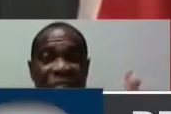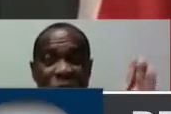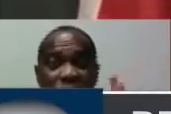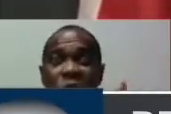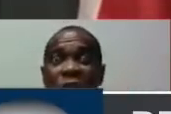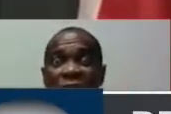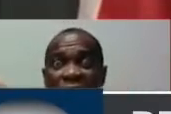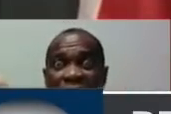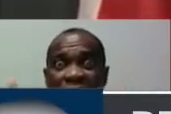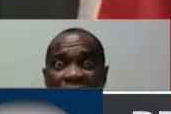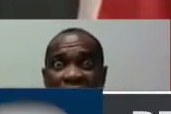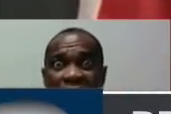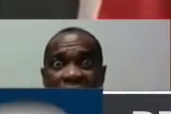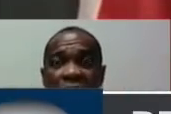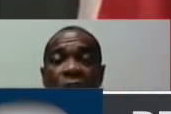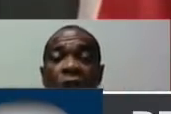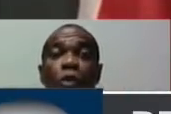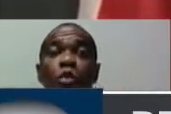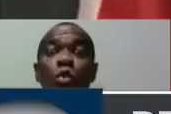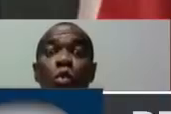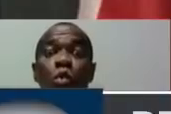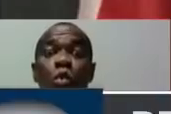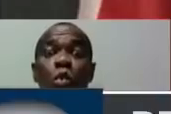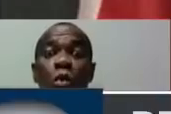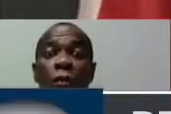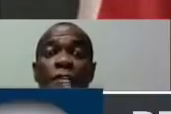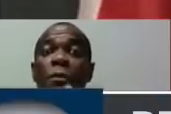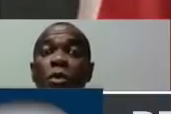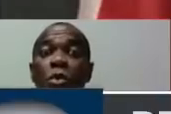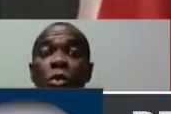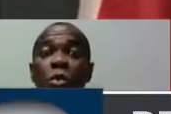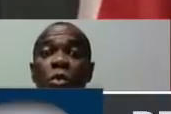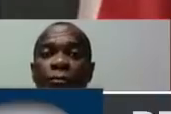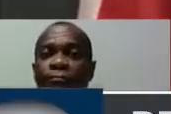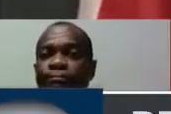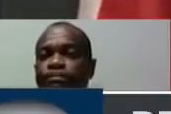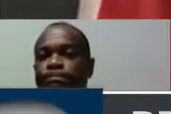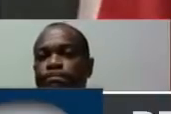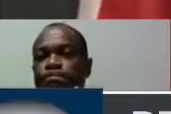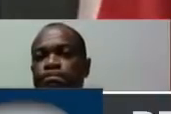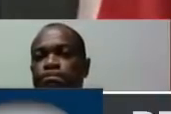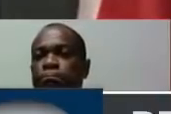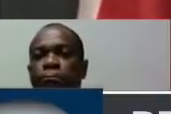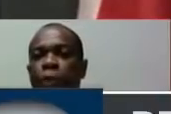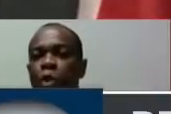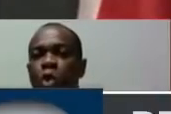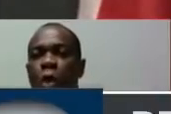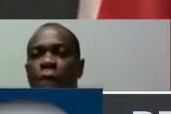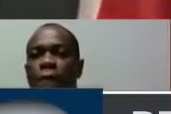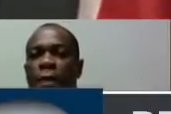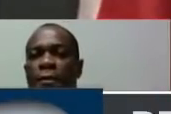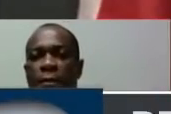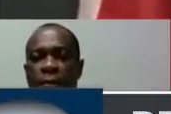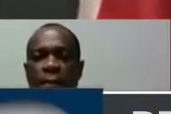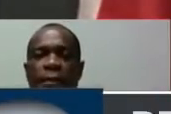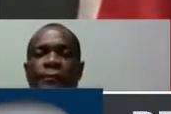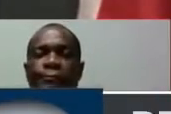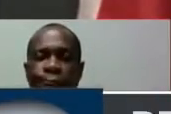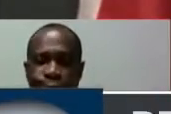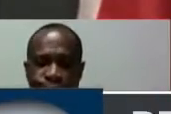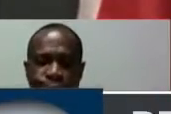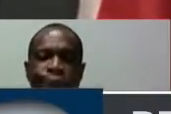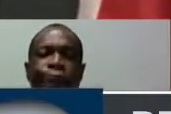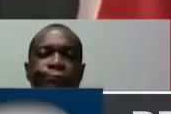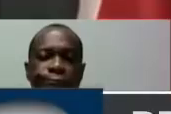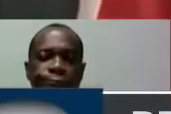largely being made by people who are unvaccinated. And two things happen